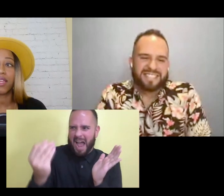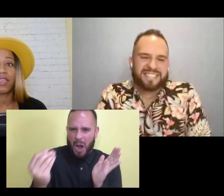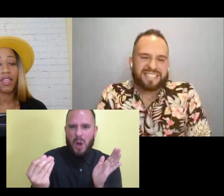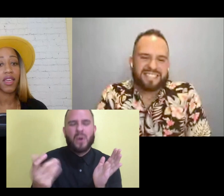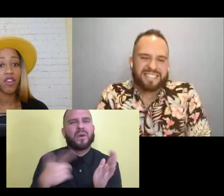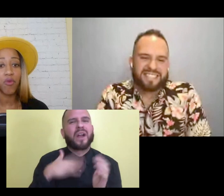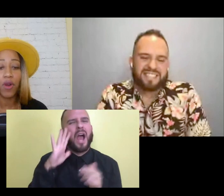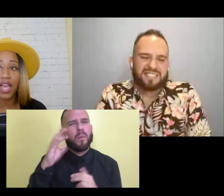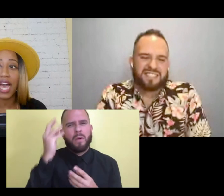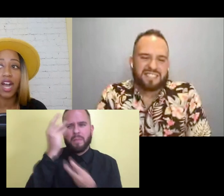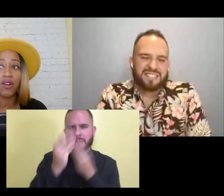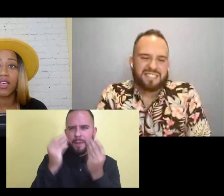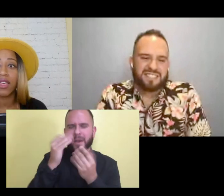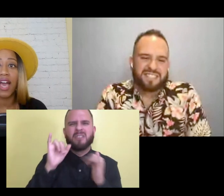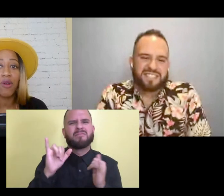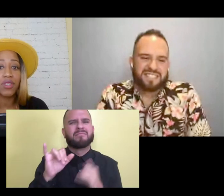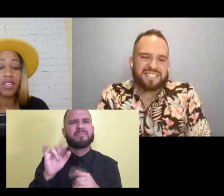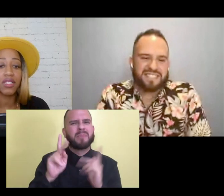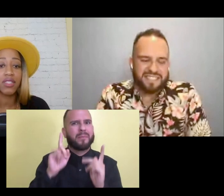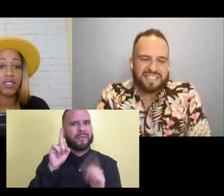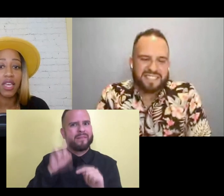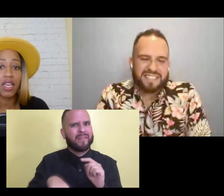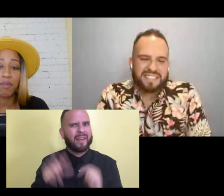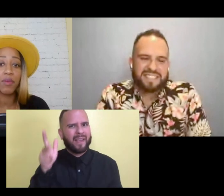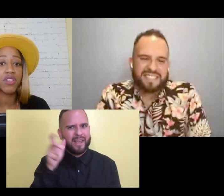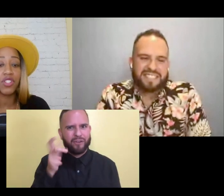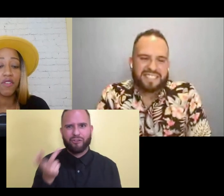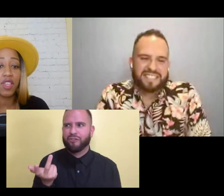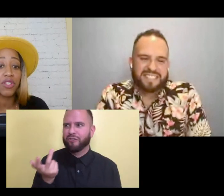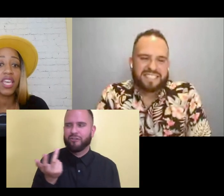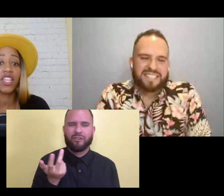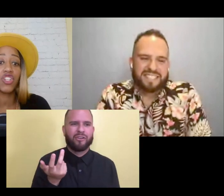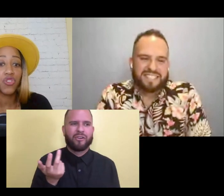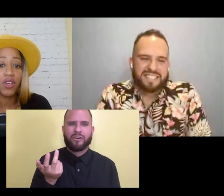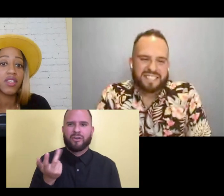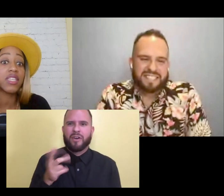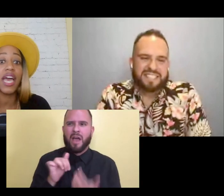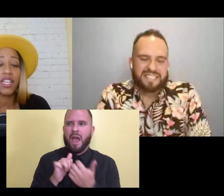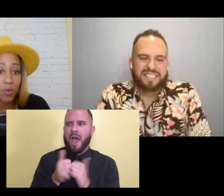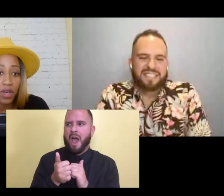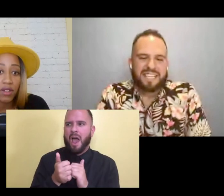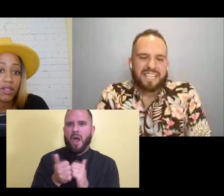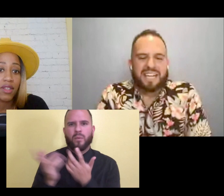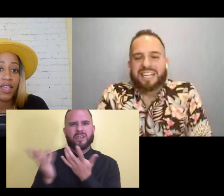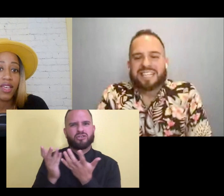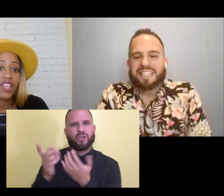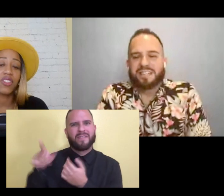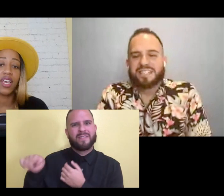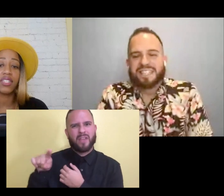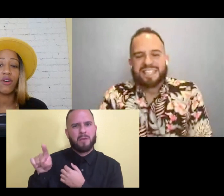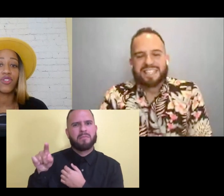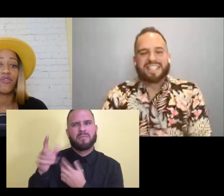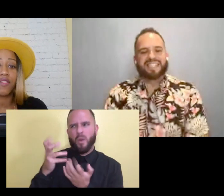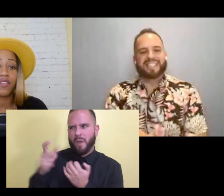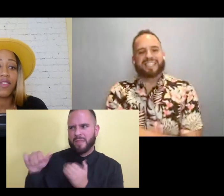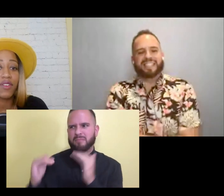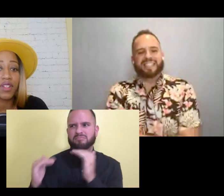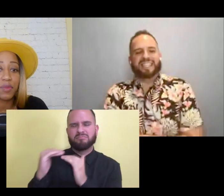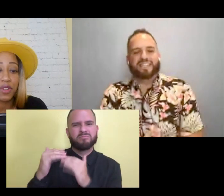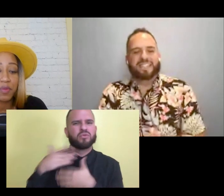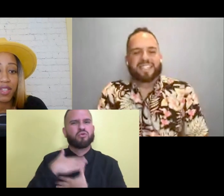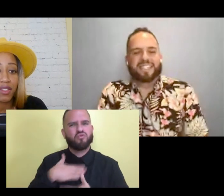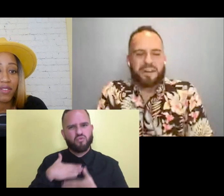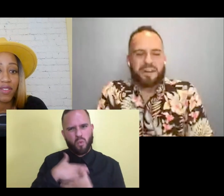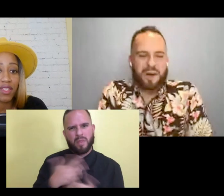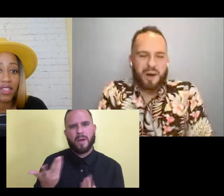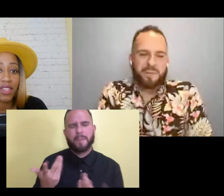about the people that cannot hear? How is this gonna be able to serve them so they can enjoy this as well? Yeah, and again, they don't. So that was a very, very